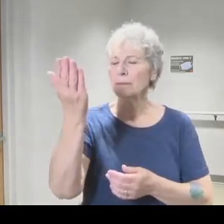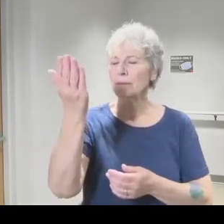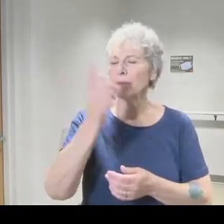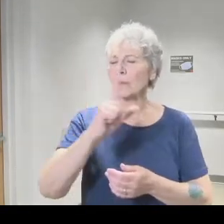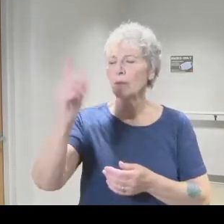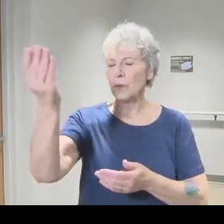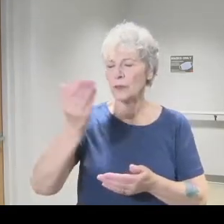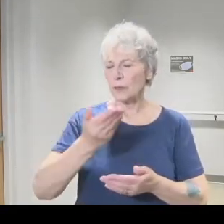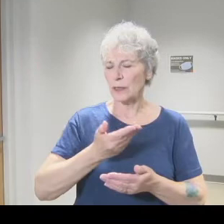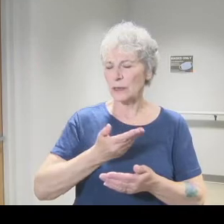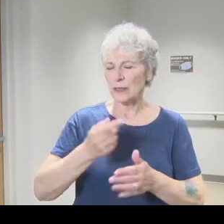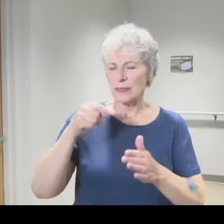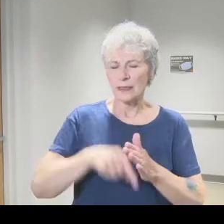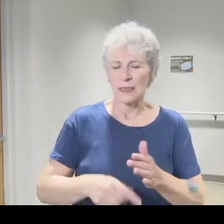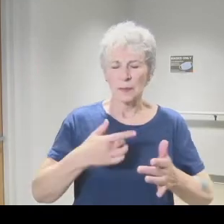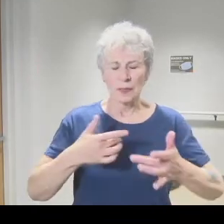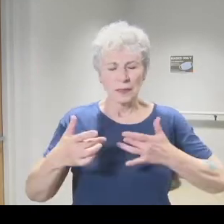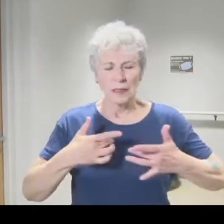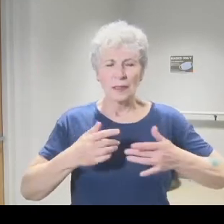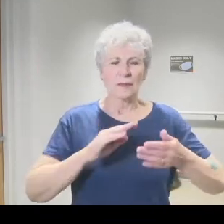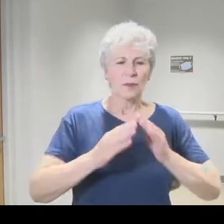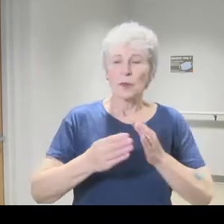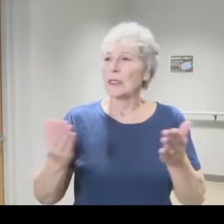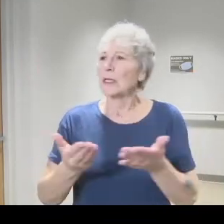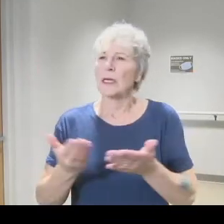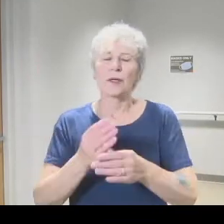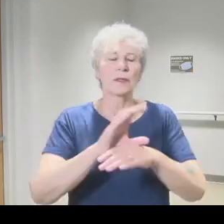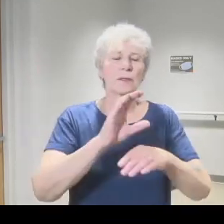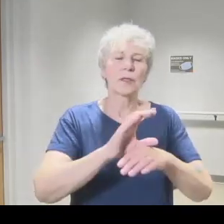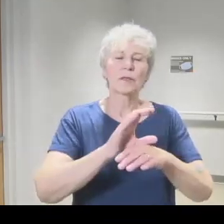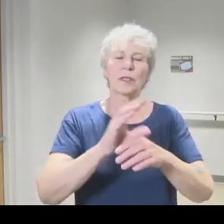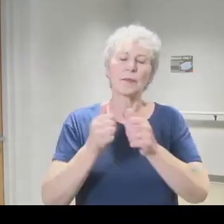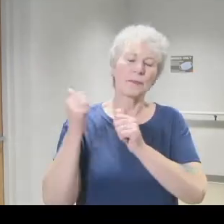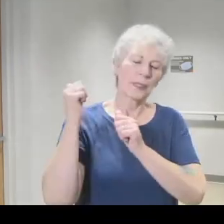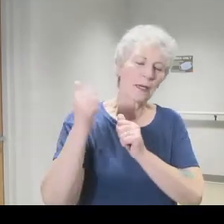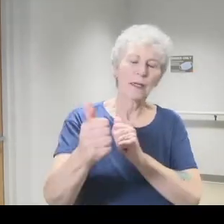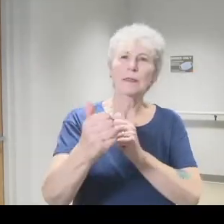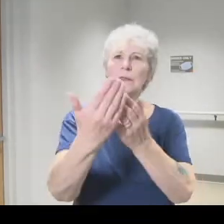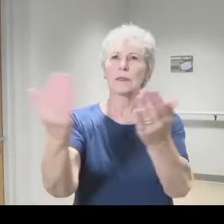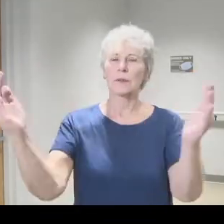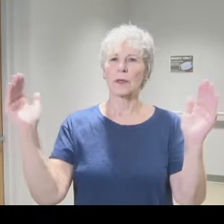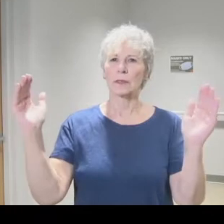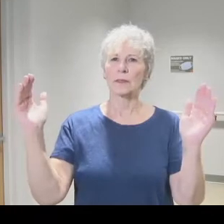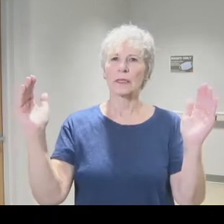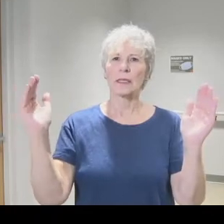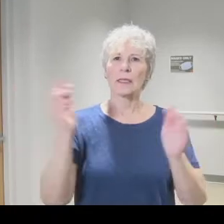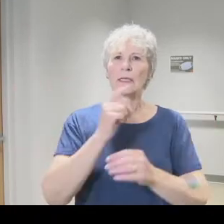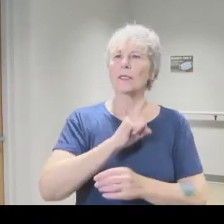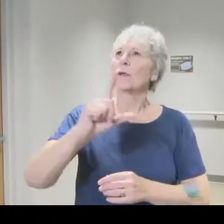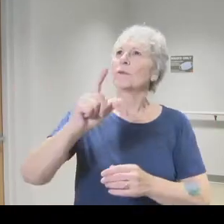bring to us a deeper sense of community, both here at Grace Church and beyond these walls. Lord, we ask